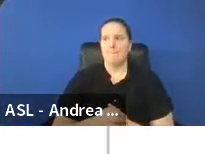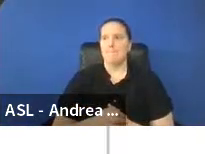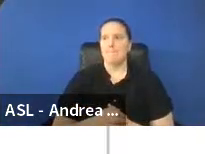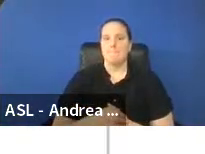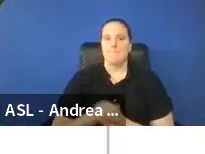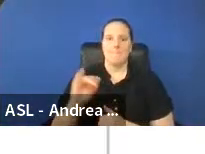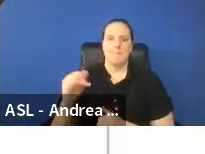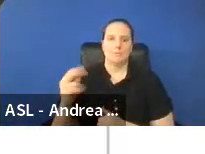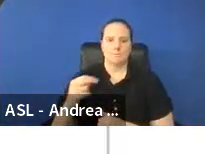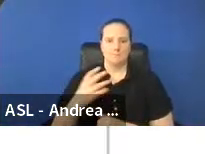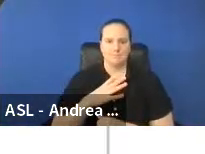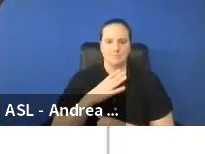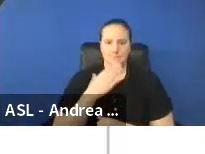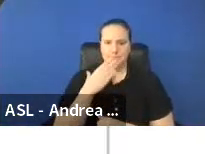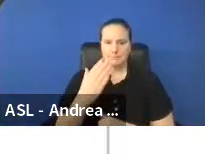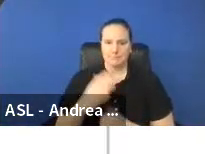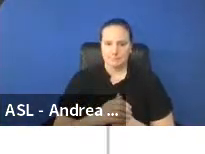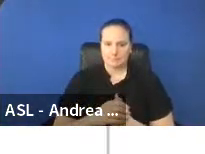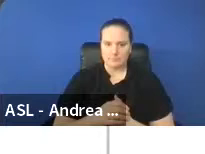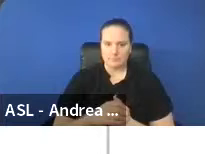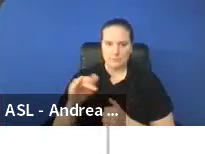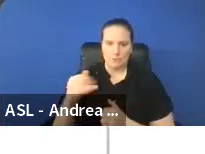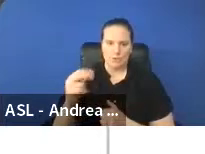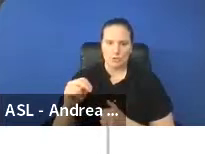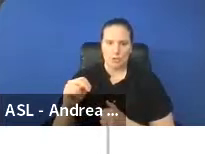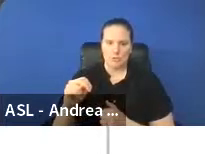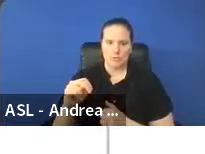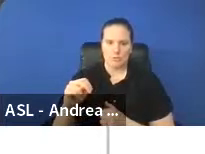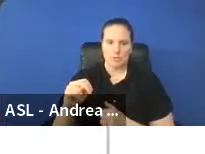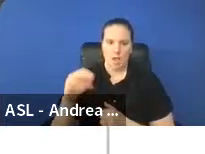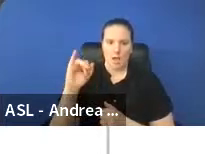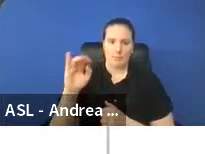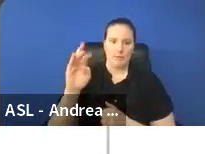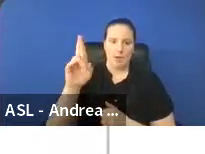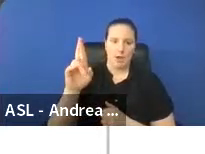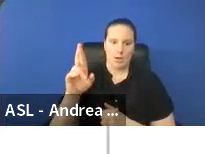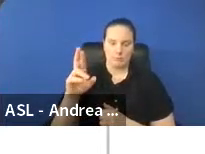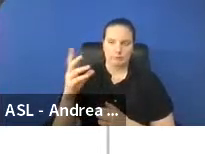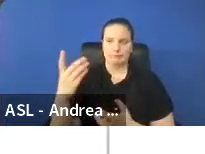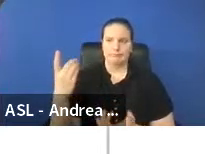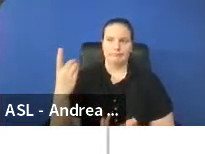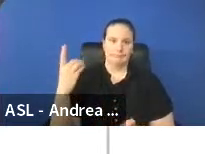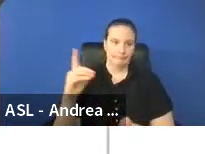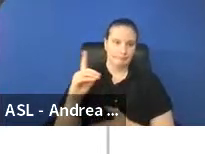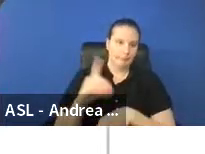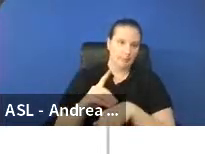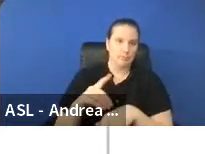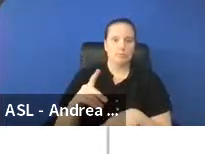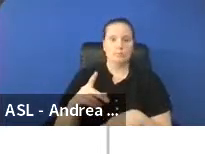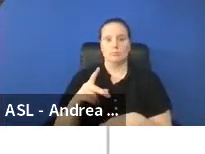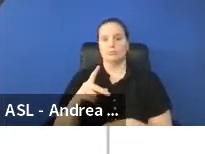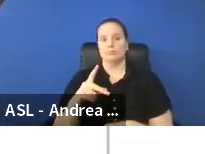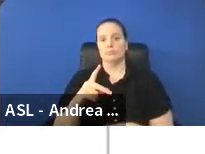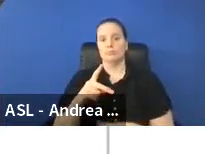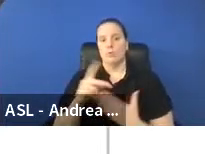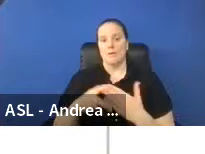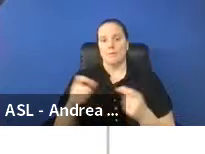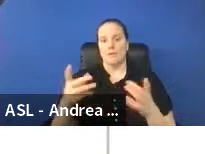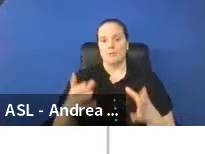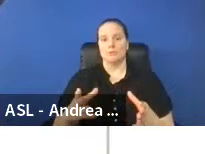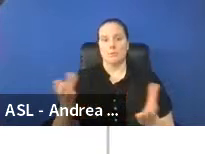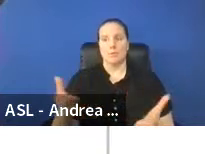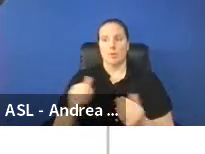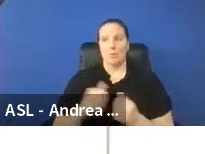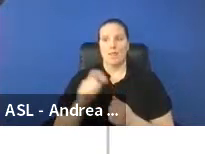John. Sounds great. Millicent, hi, I'm John Willis, the IBR Deputy Program Manager. I'm here with Alex Prentice, as you